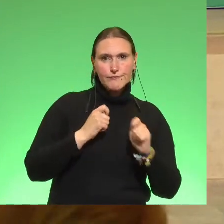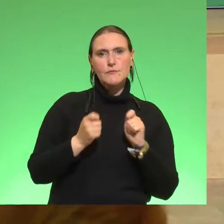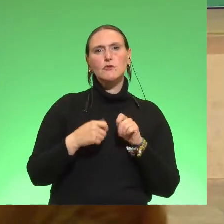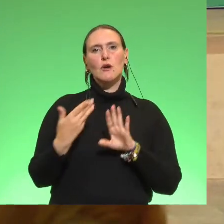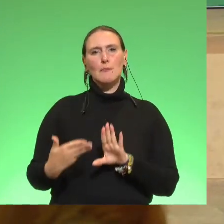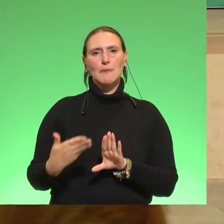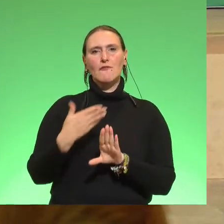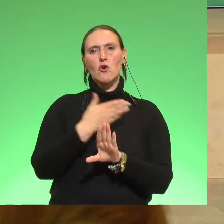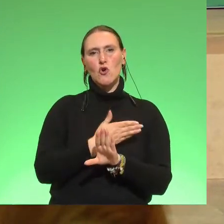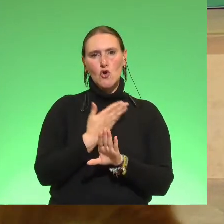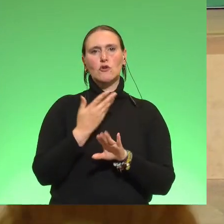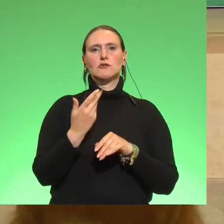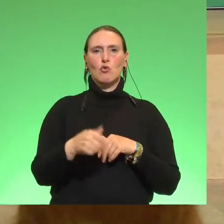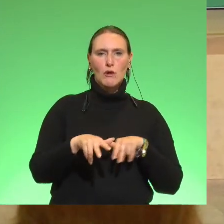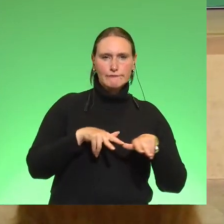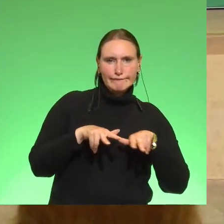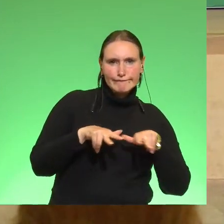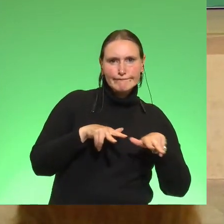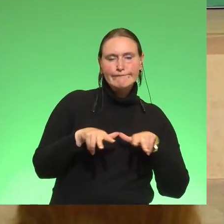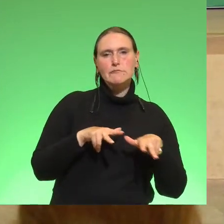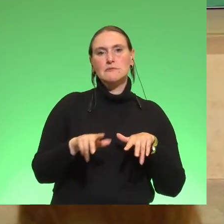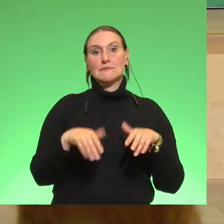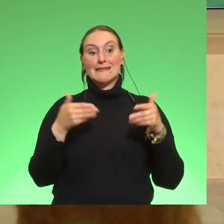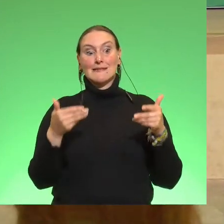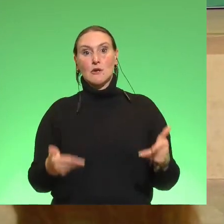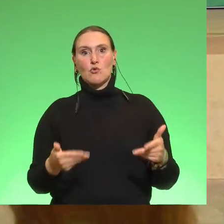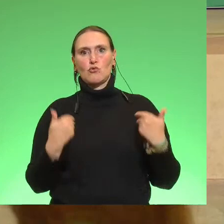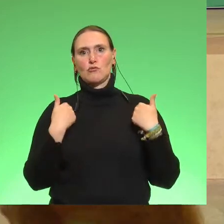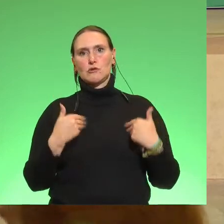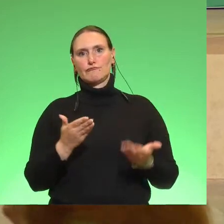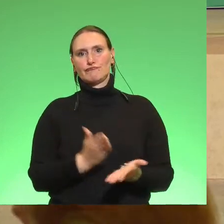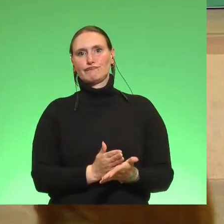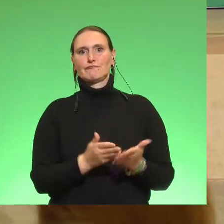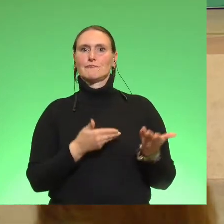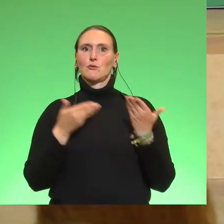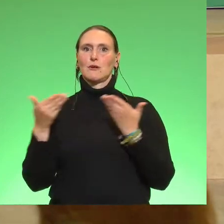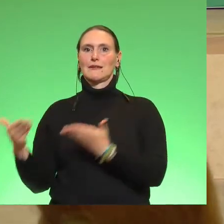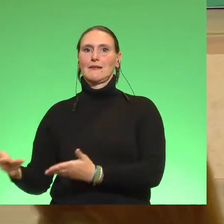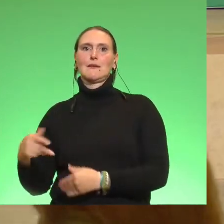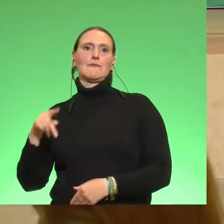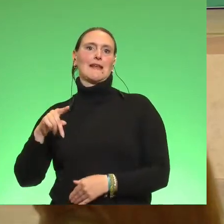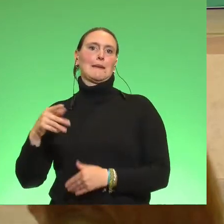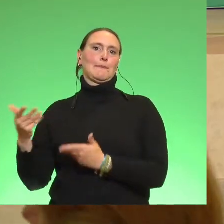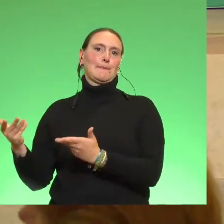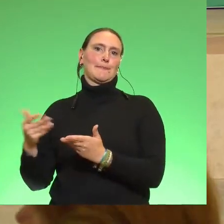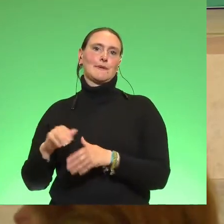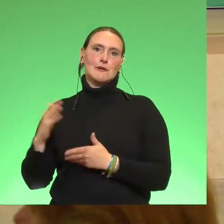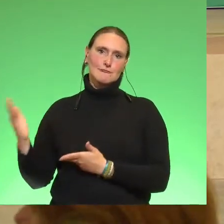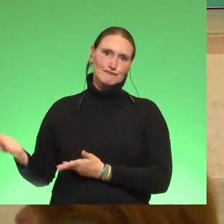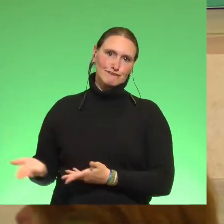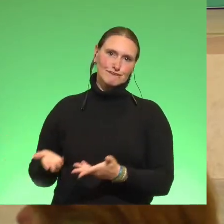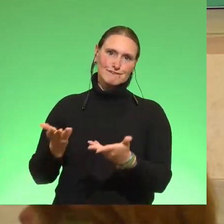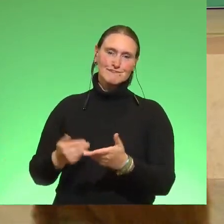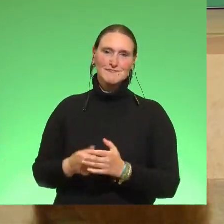Lumbung. So that's from me, and then Philippe, it's yours. Okay.